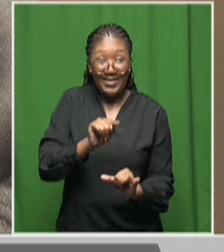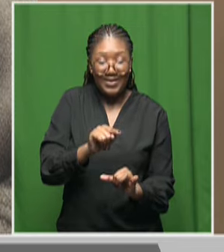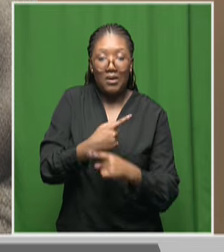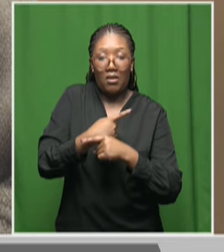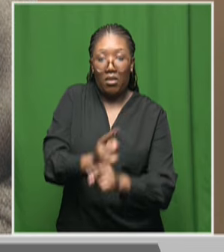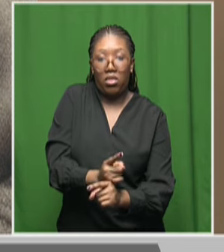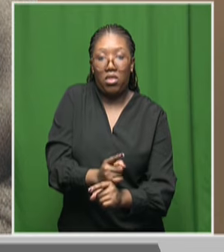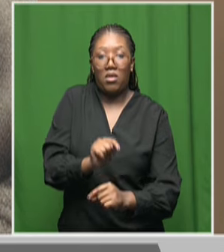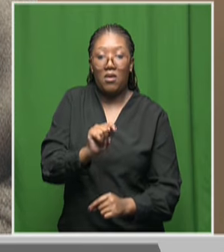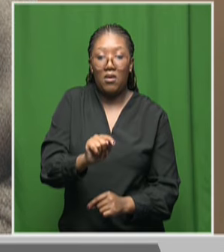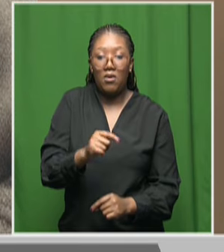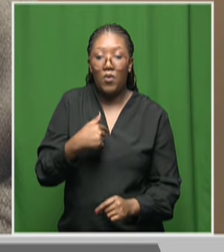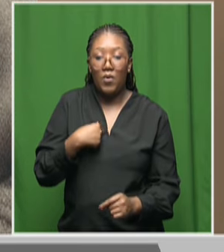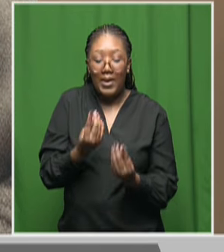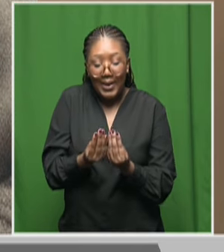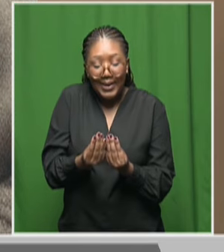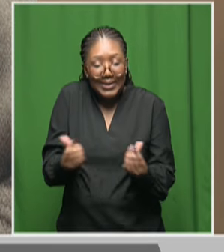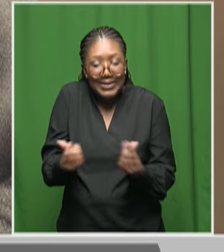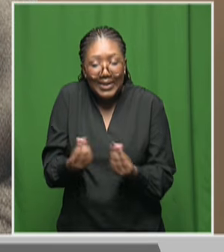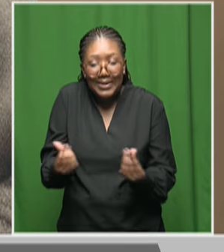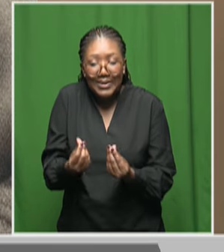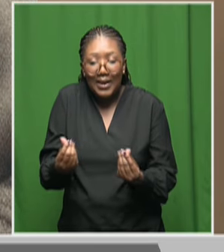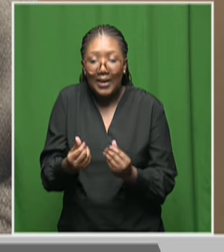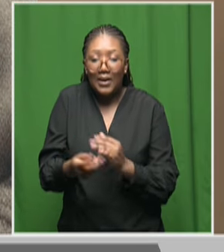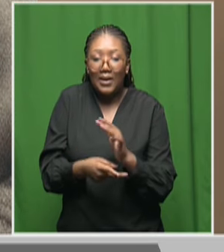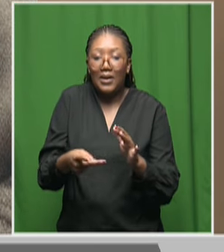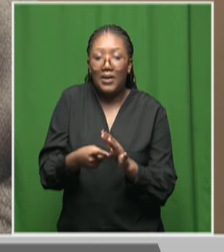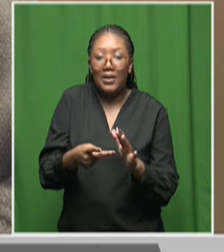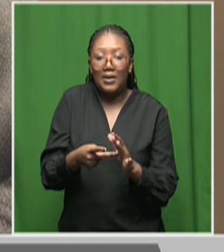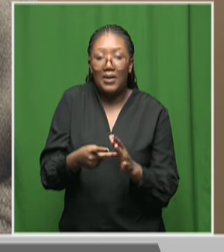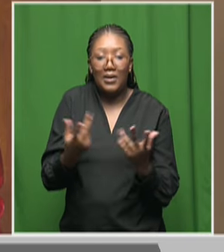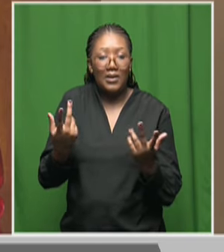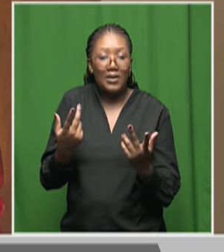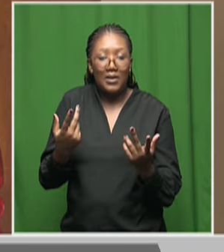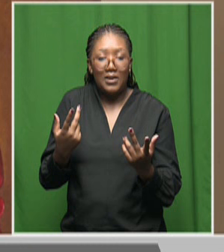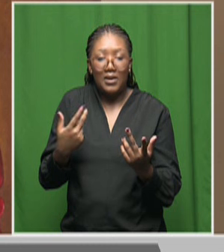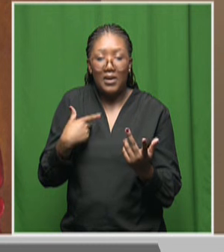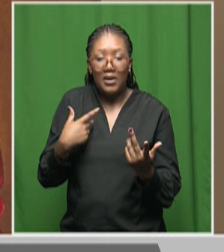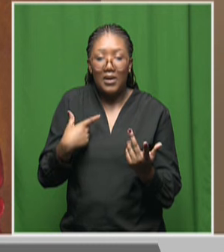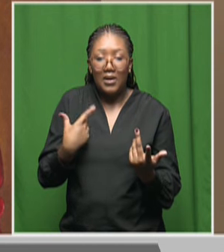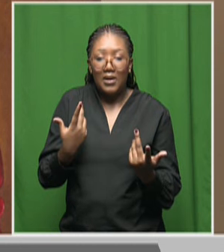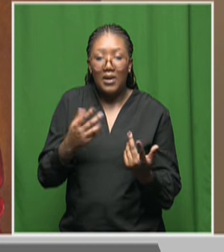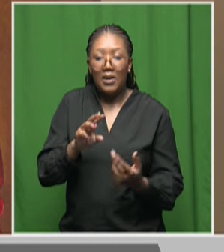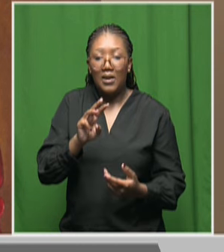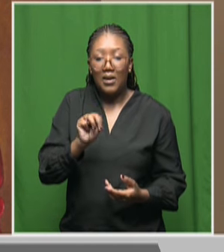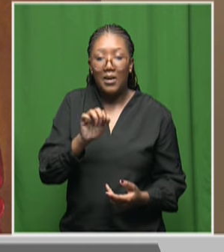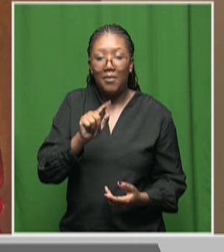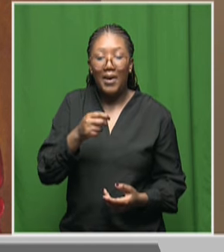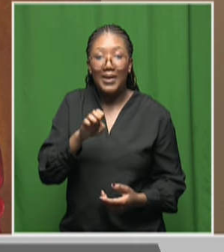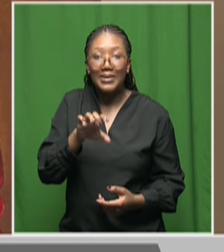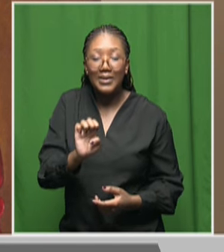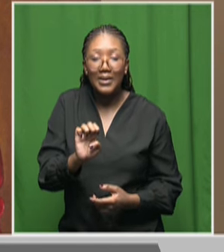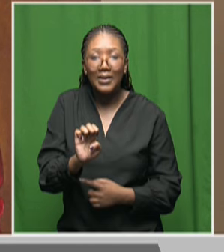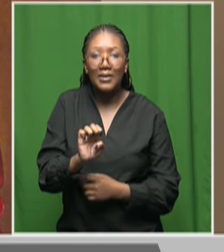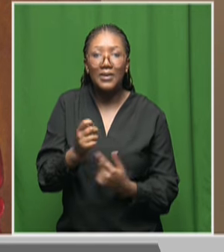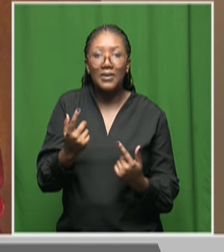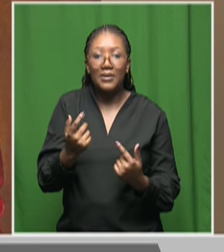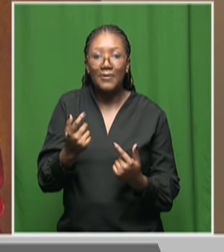So this includes textile work by Monique de Wilde and Senzi Mate. We